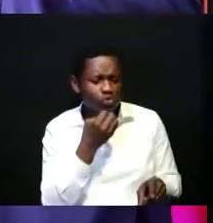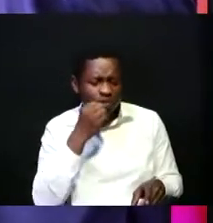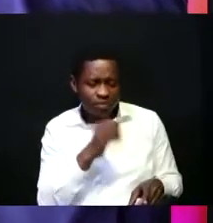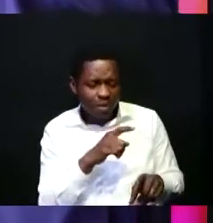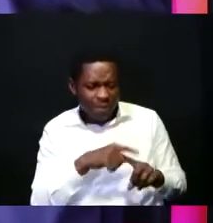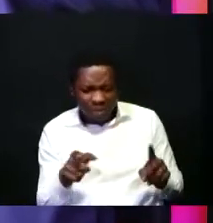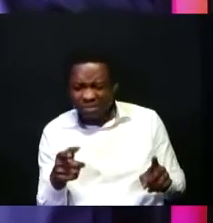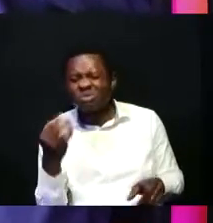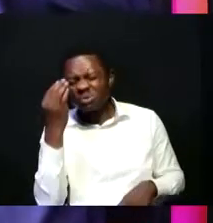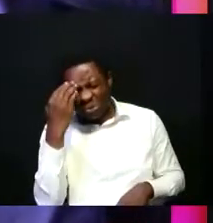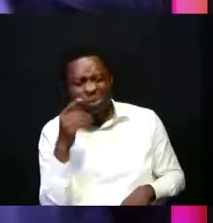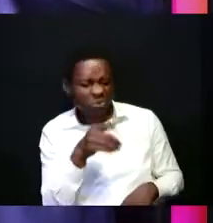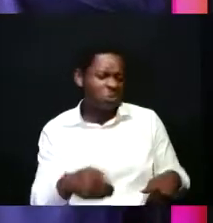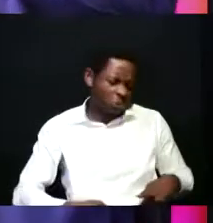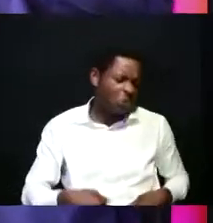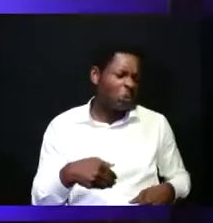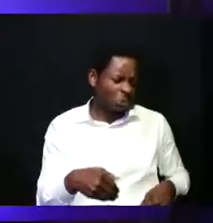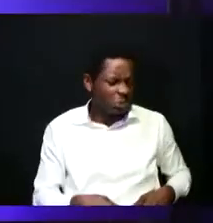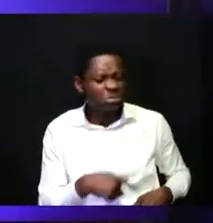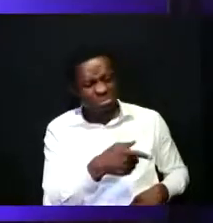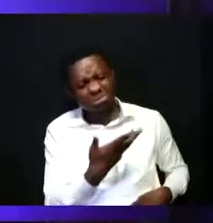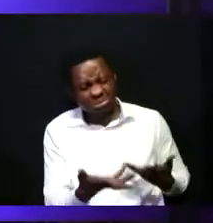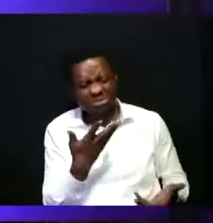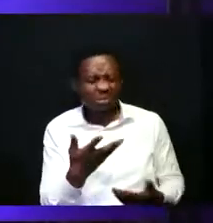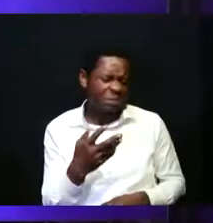children, they are young people. As